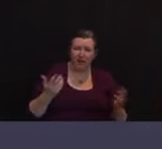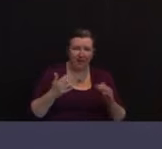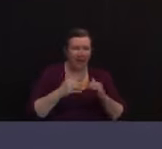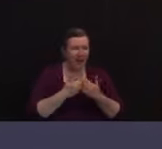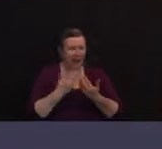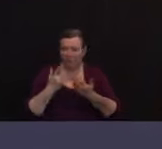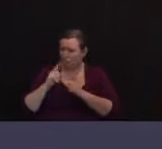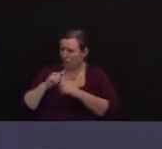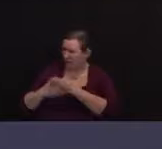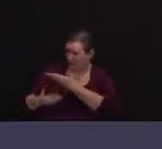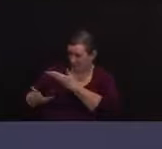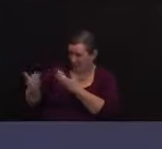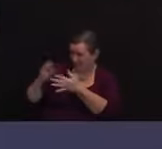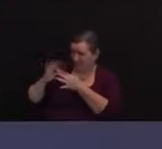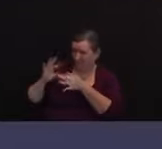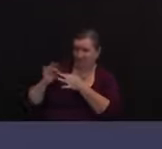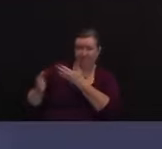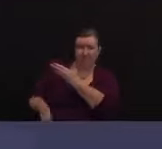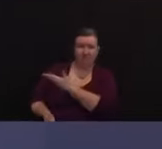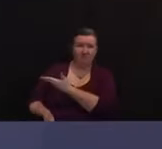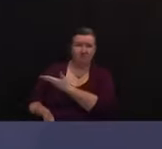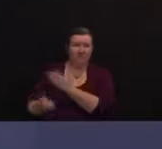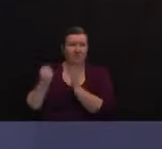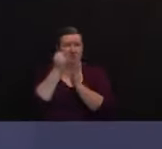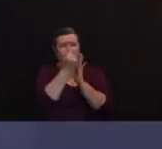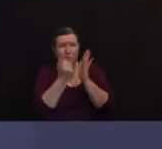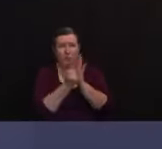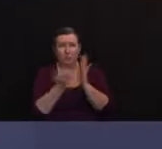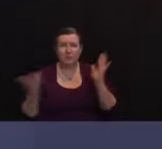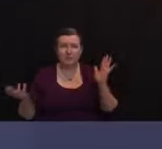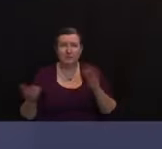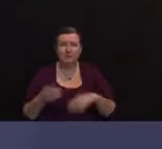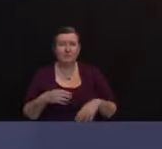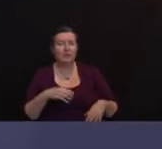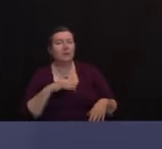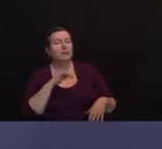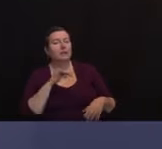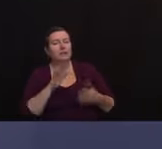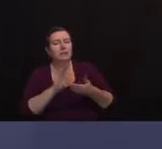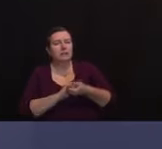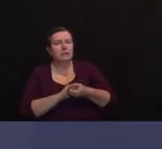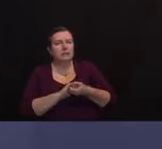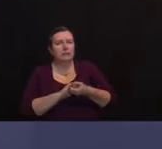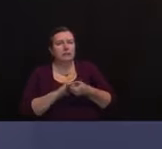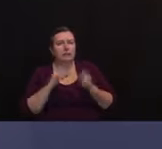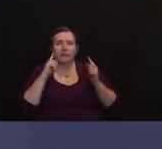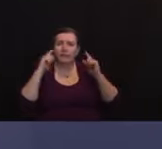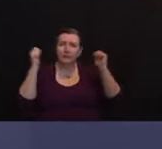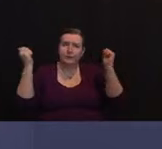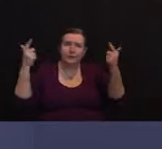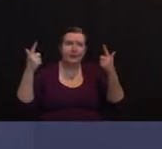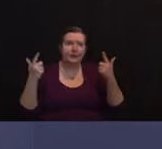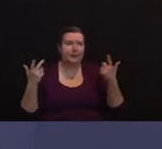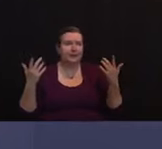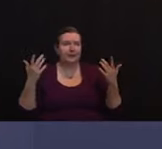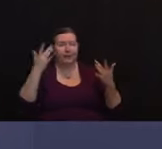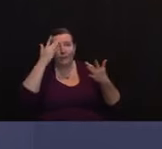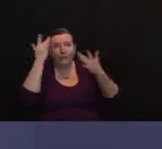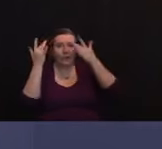of a vaccine passport? I think we all forget that these are new